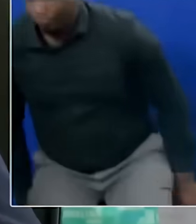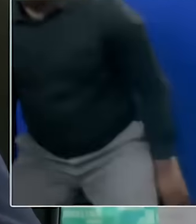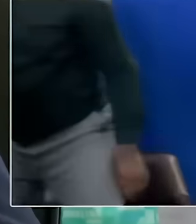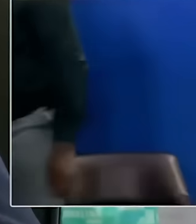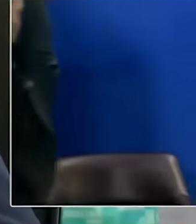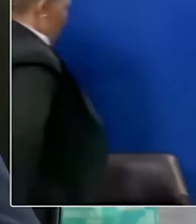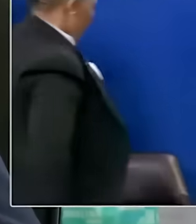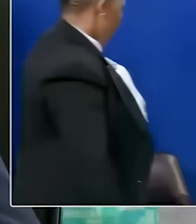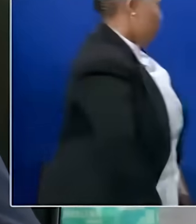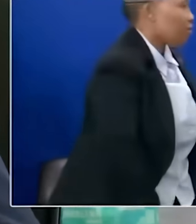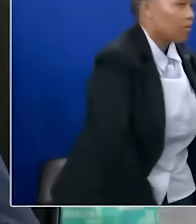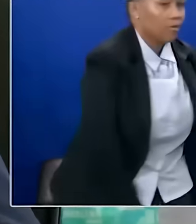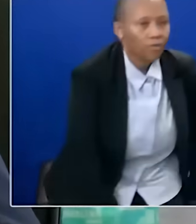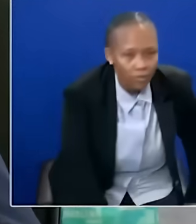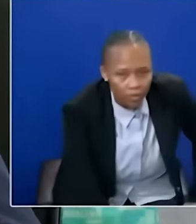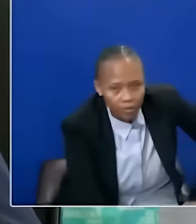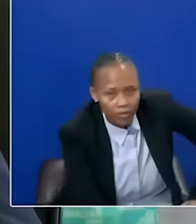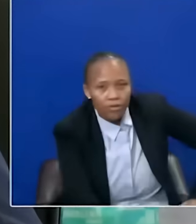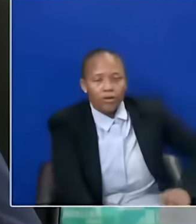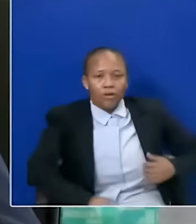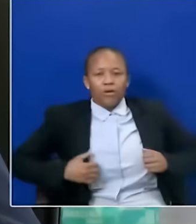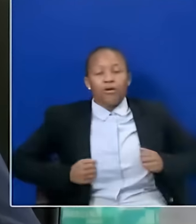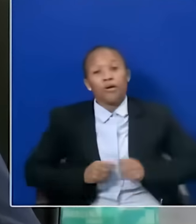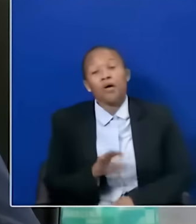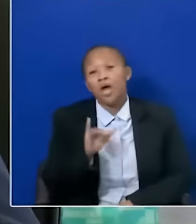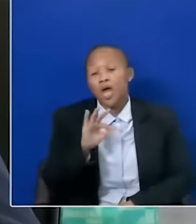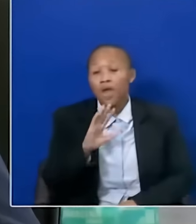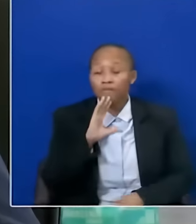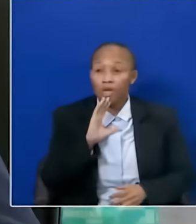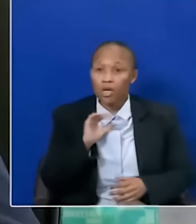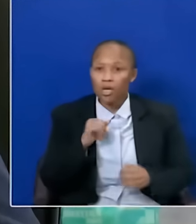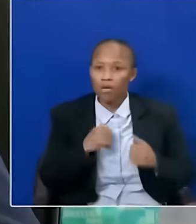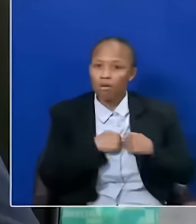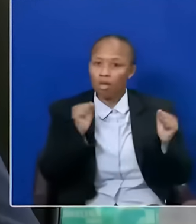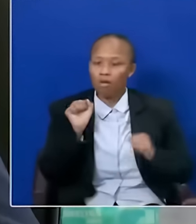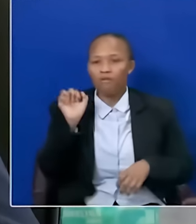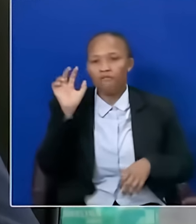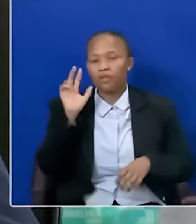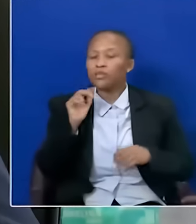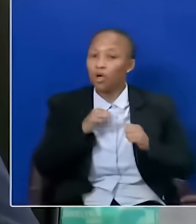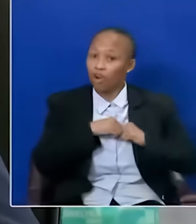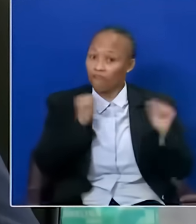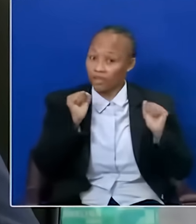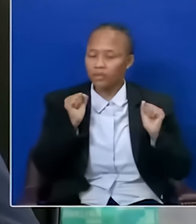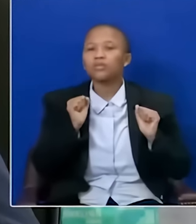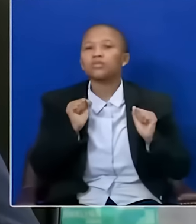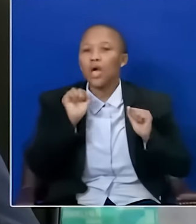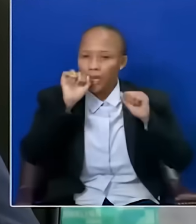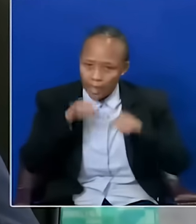If they confess, yes, they will make such a statement or a confession, commissioners.